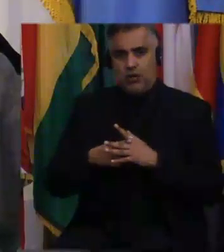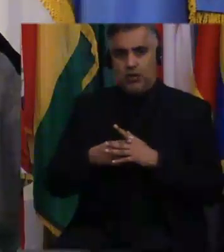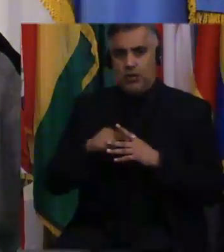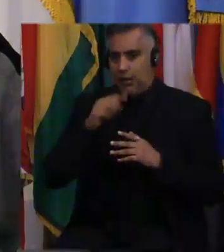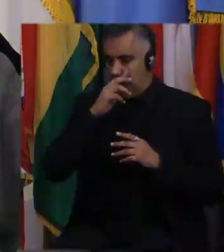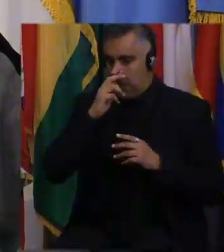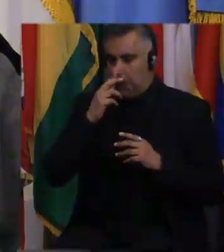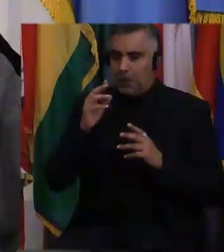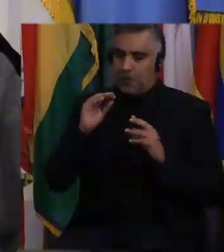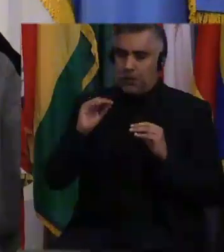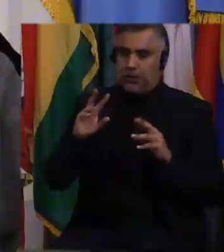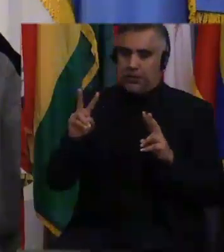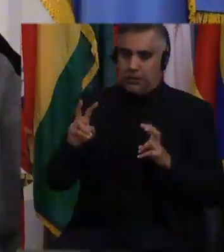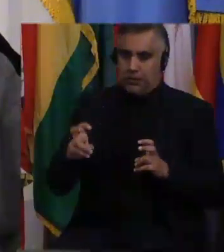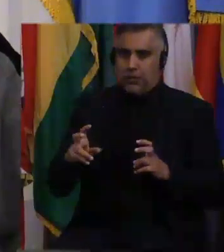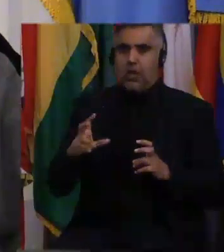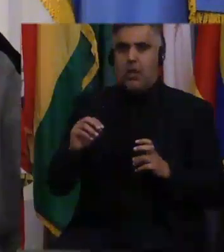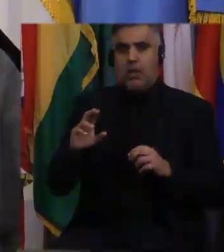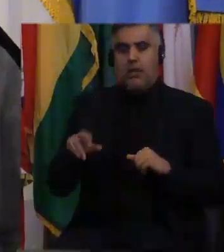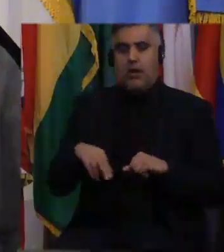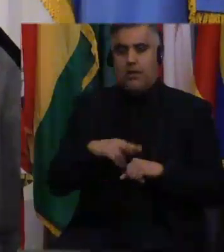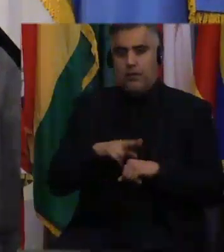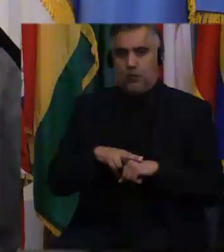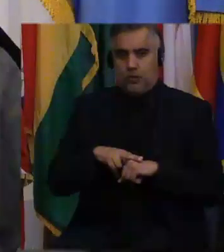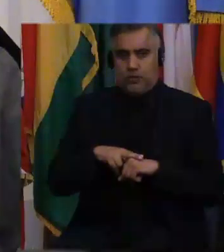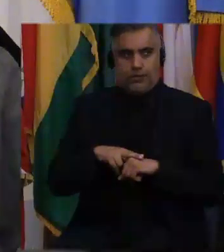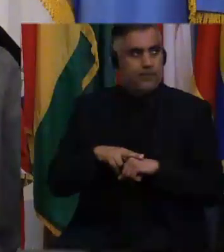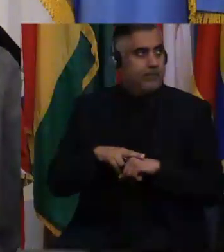as putting this issue, and of course also the